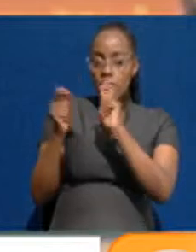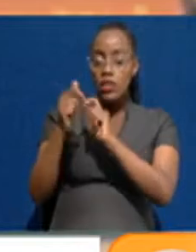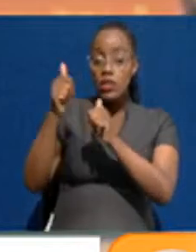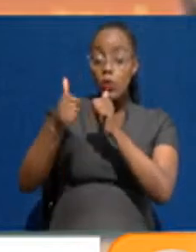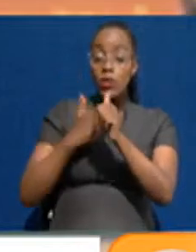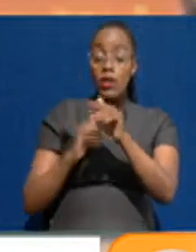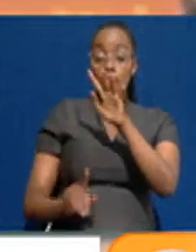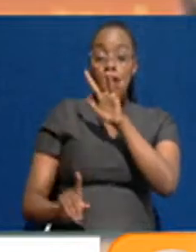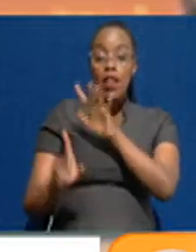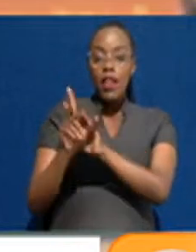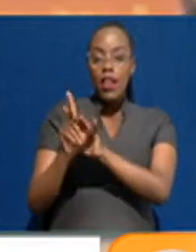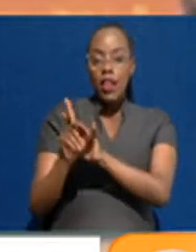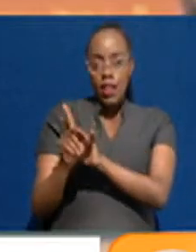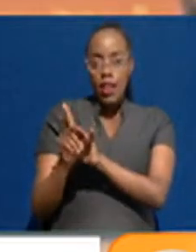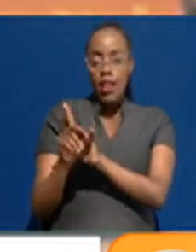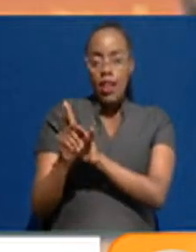needs.